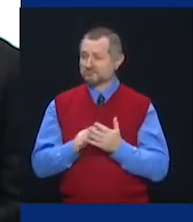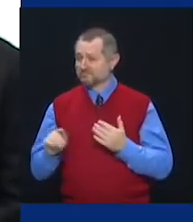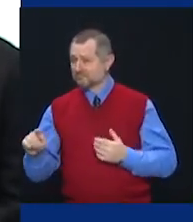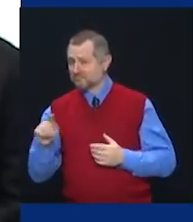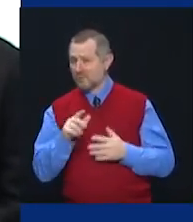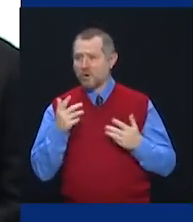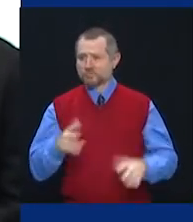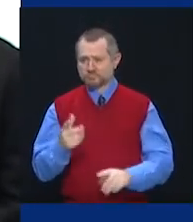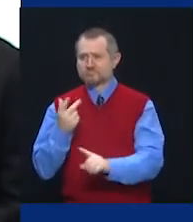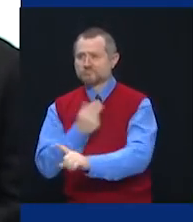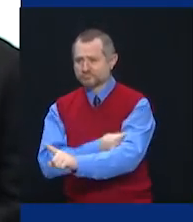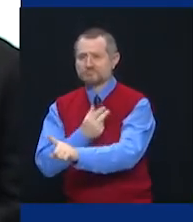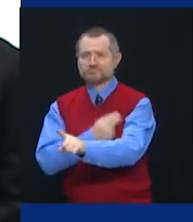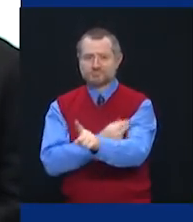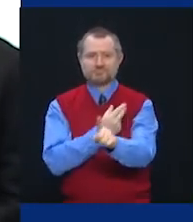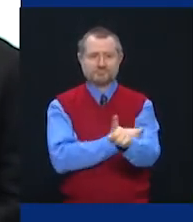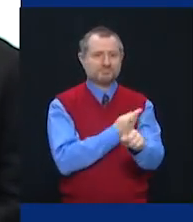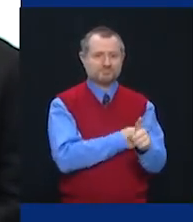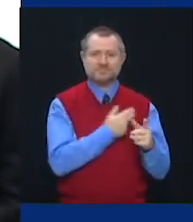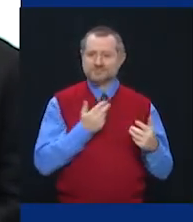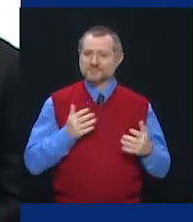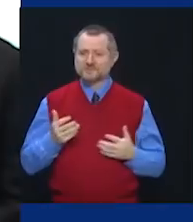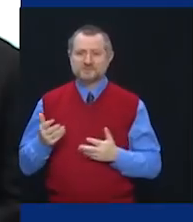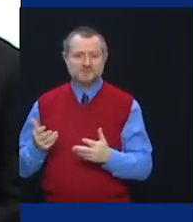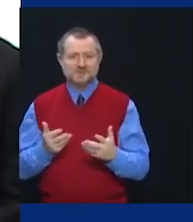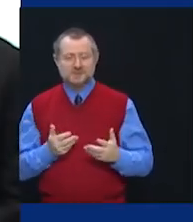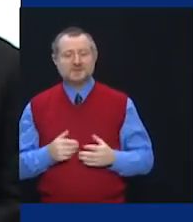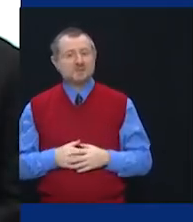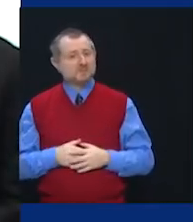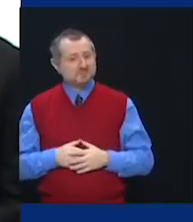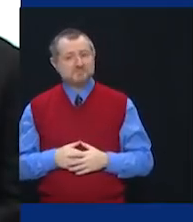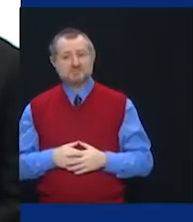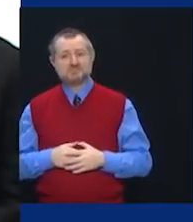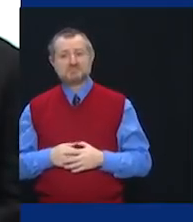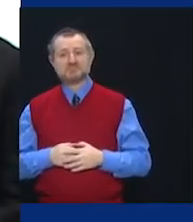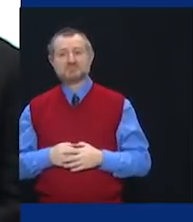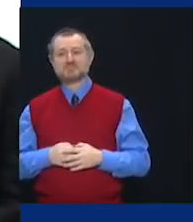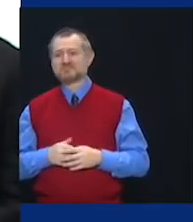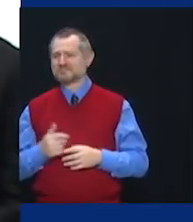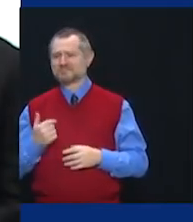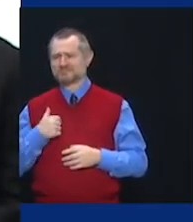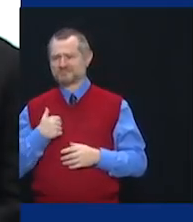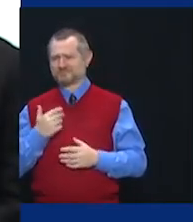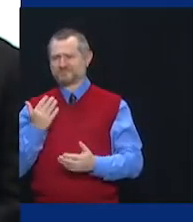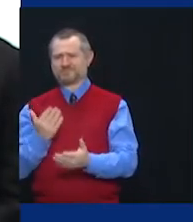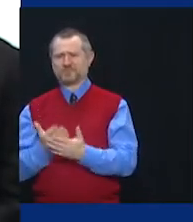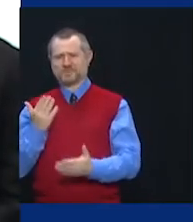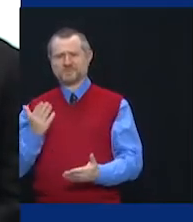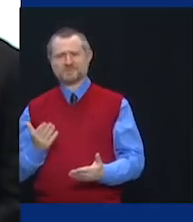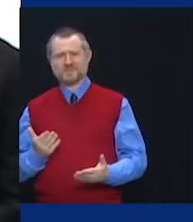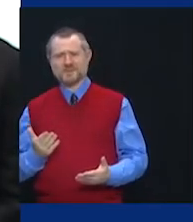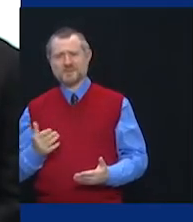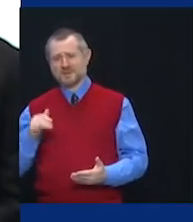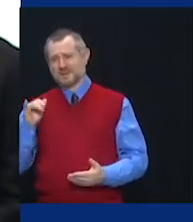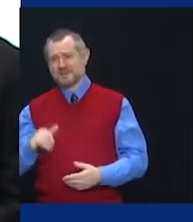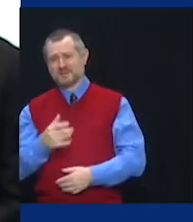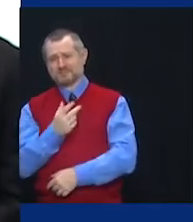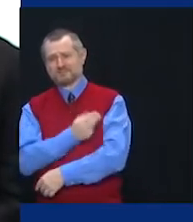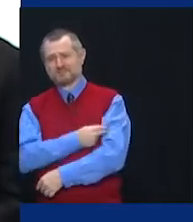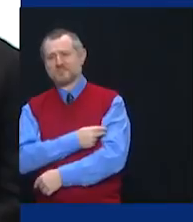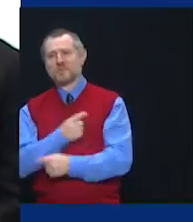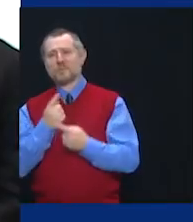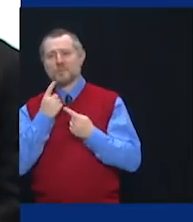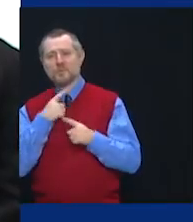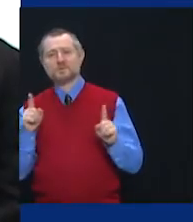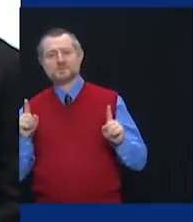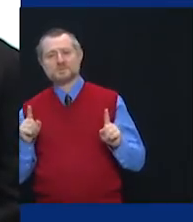the vaccine, and we are a living testament to the fact that it works and